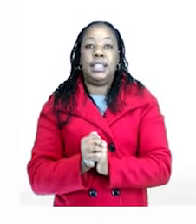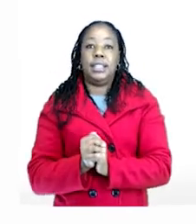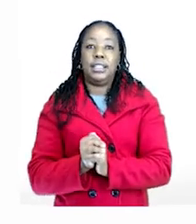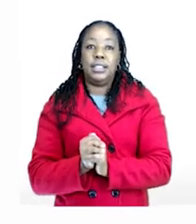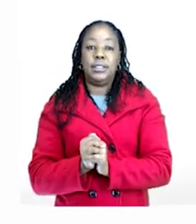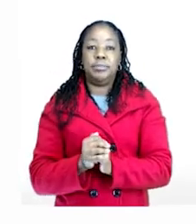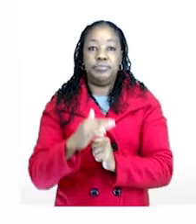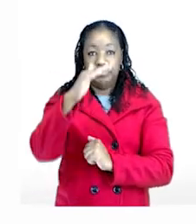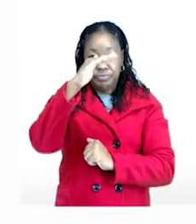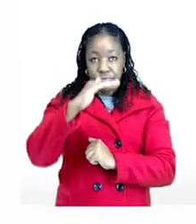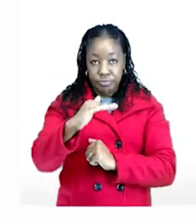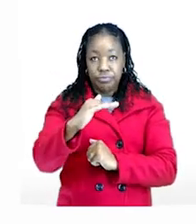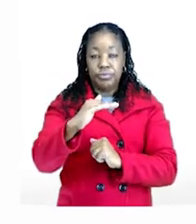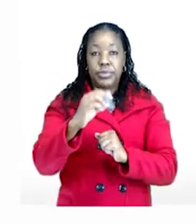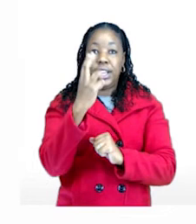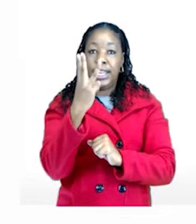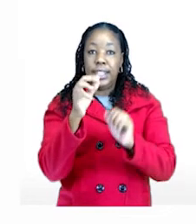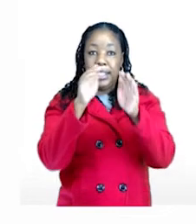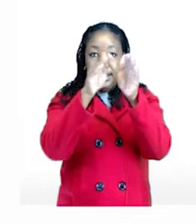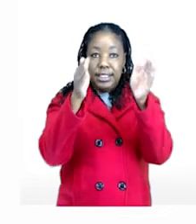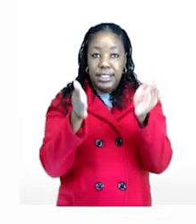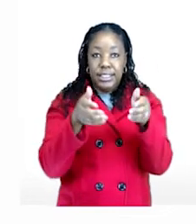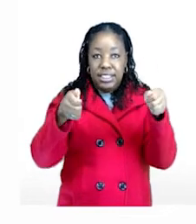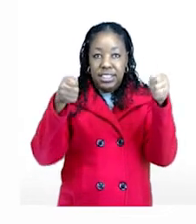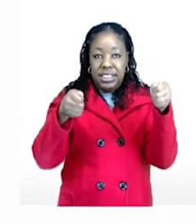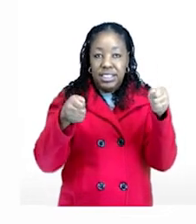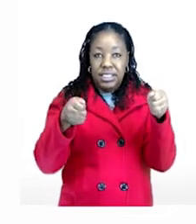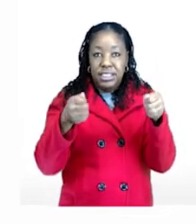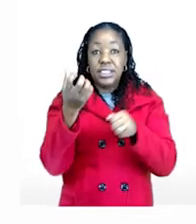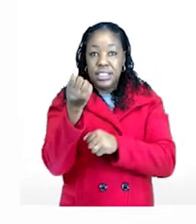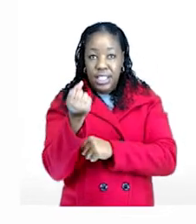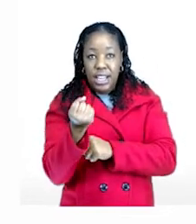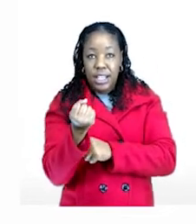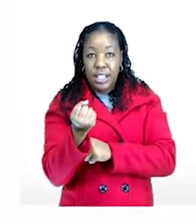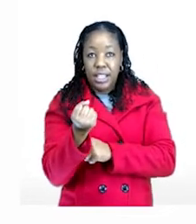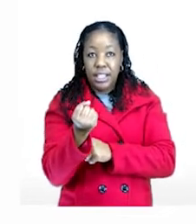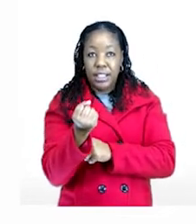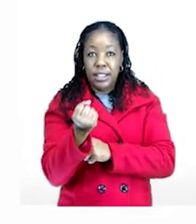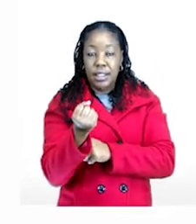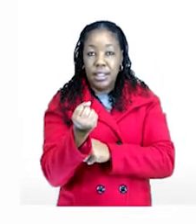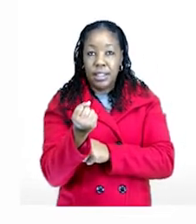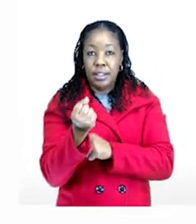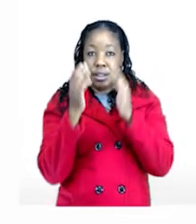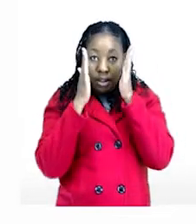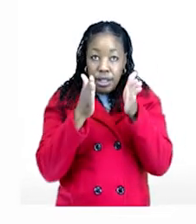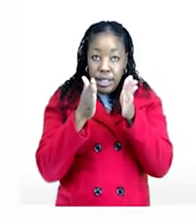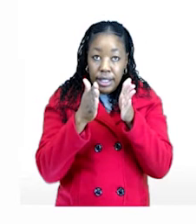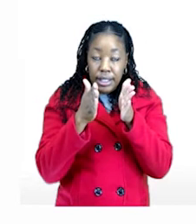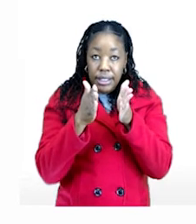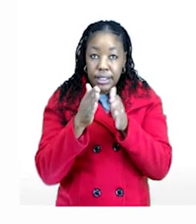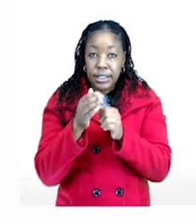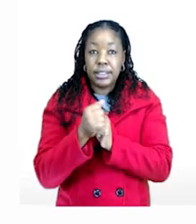jars. There are 3 jars. Look closely. Look at the top. Look at